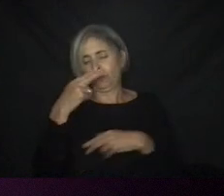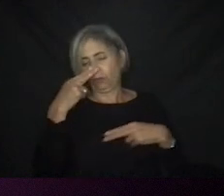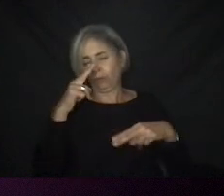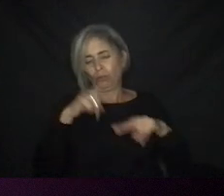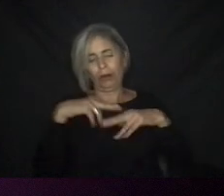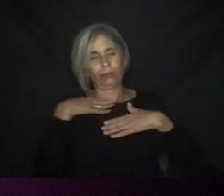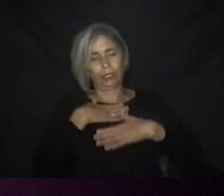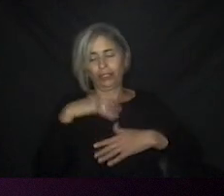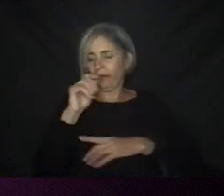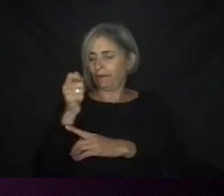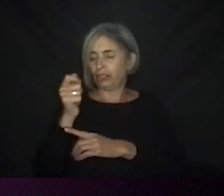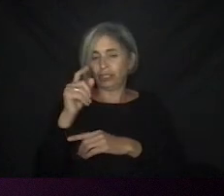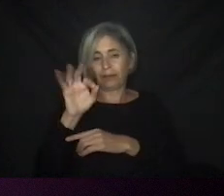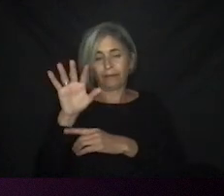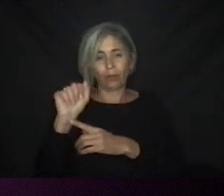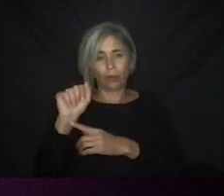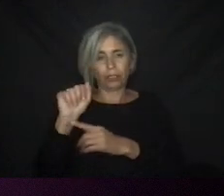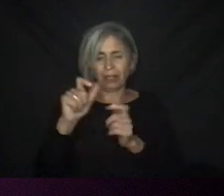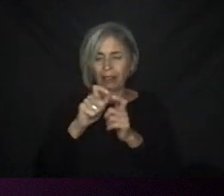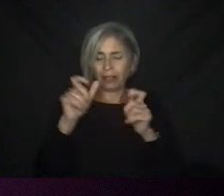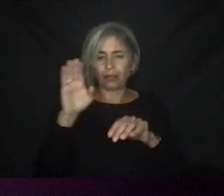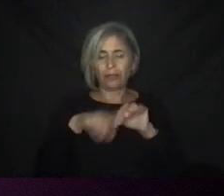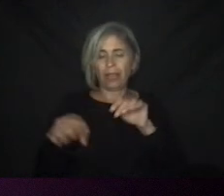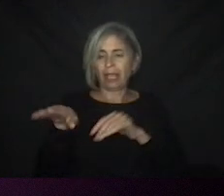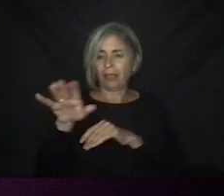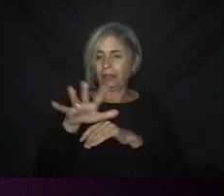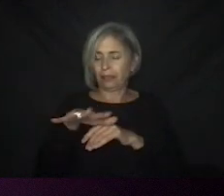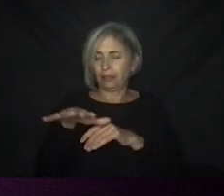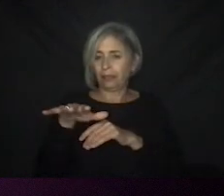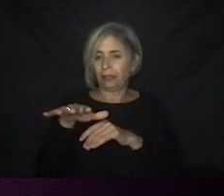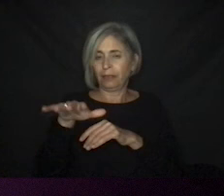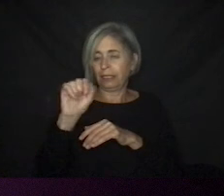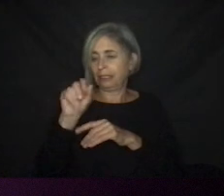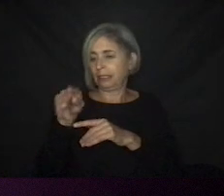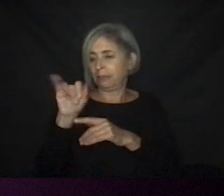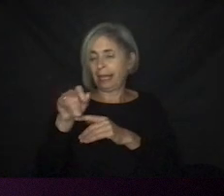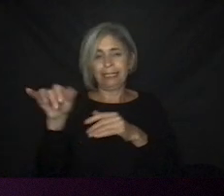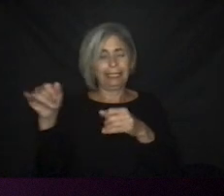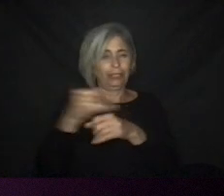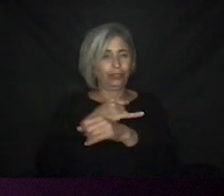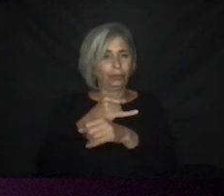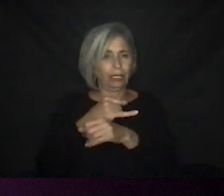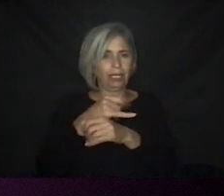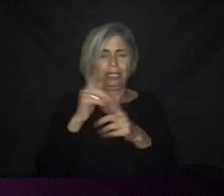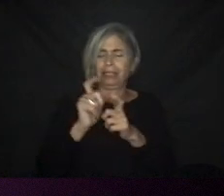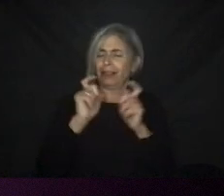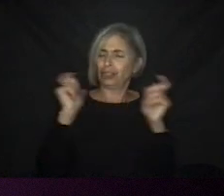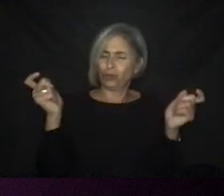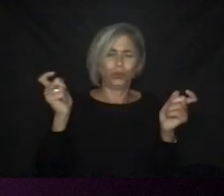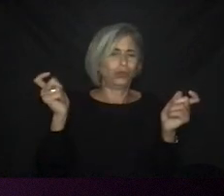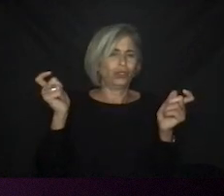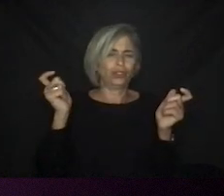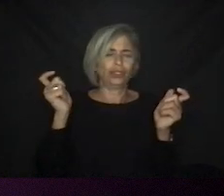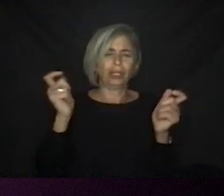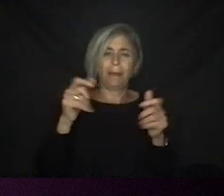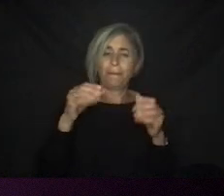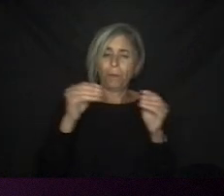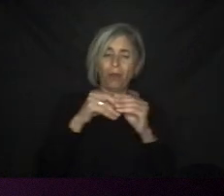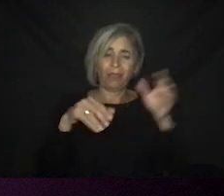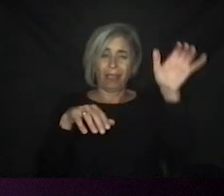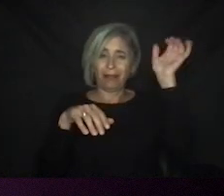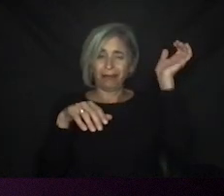Florida, it's larger than the space industry. It's larger than the citrus industry. It's larger than the cattle industry